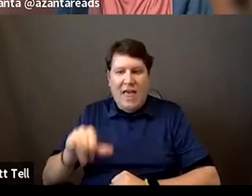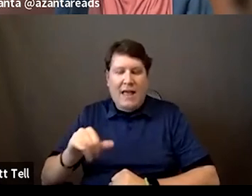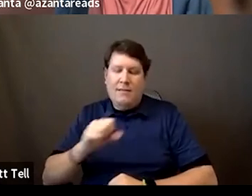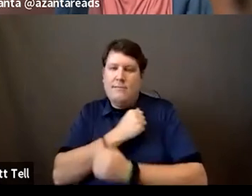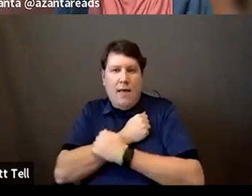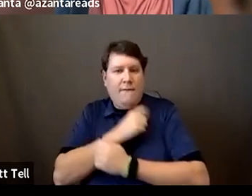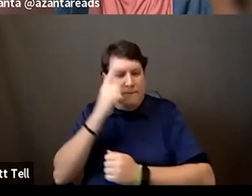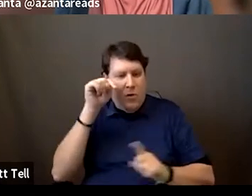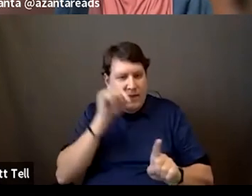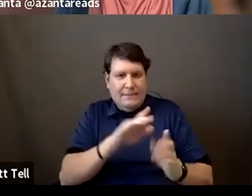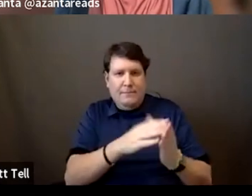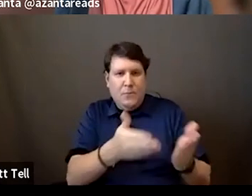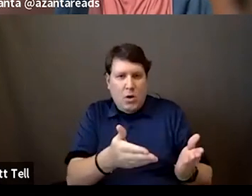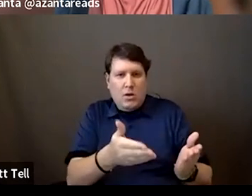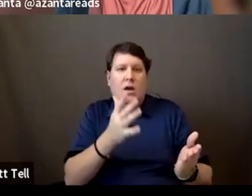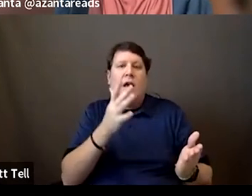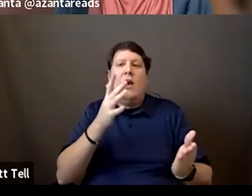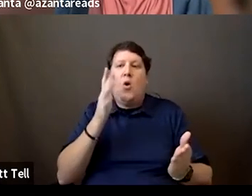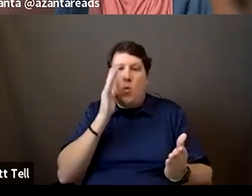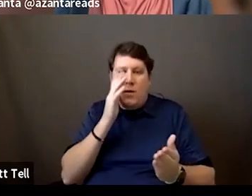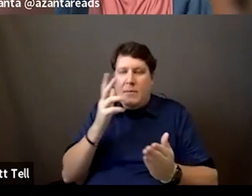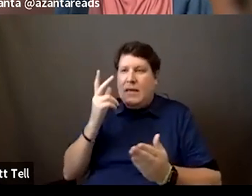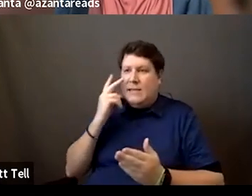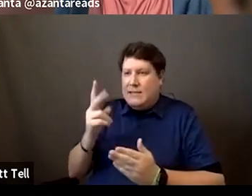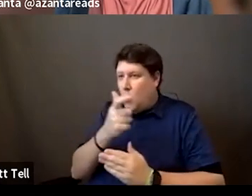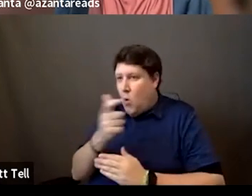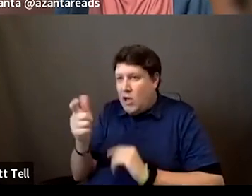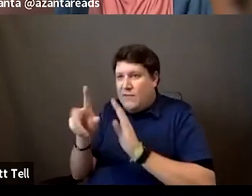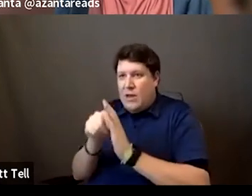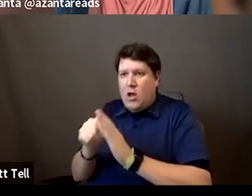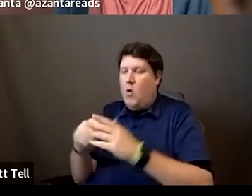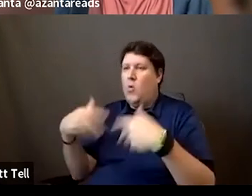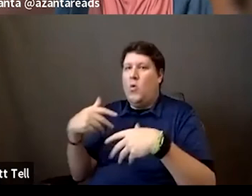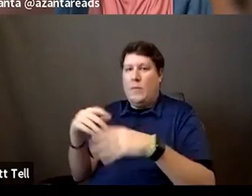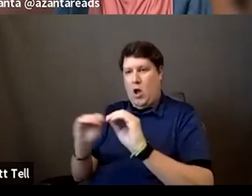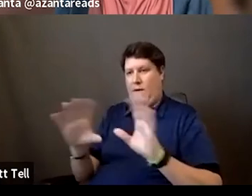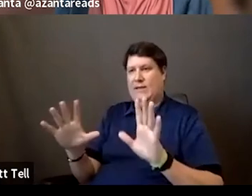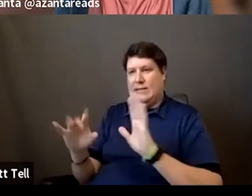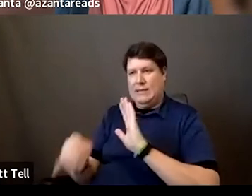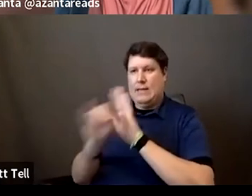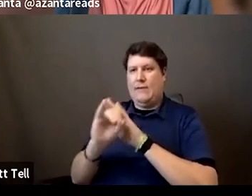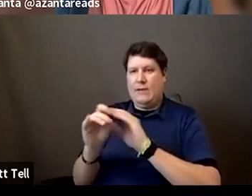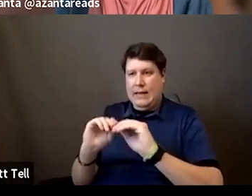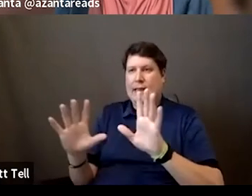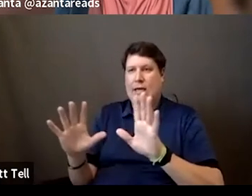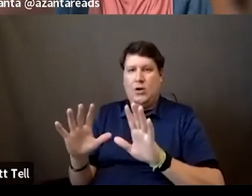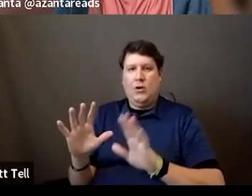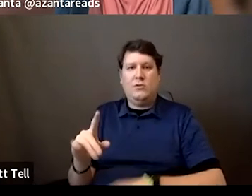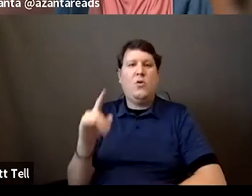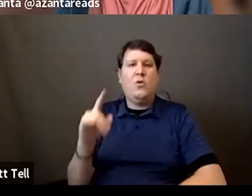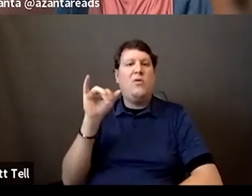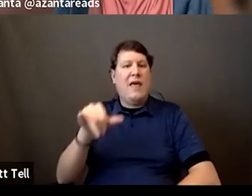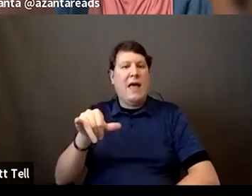be, you know, picked up on. So I think it's just like Azanta was saying, maybe taking the time to